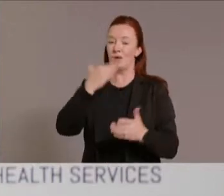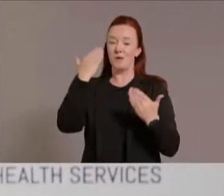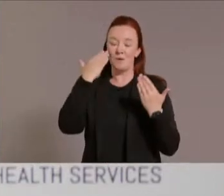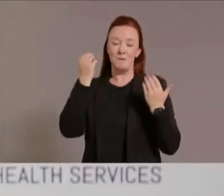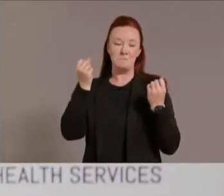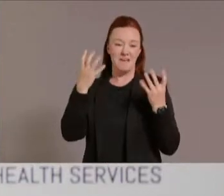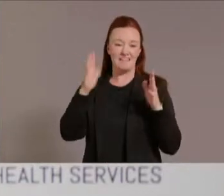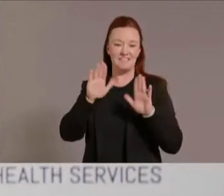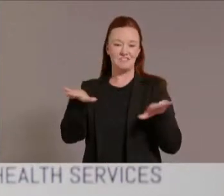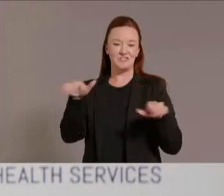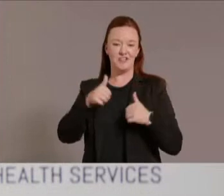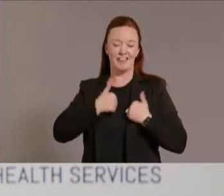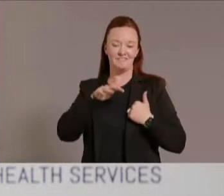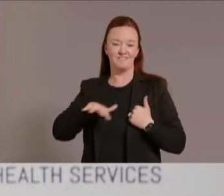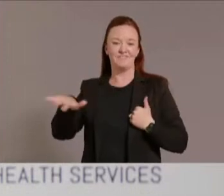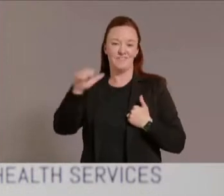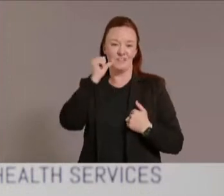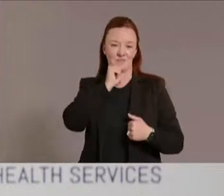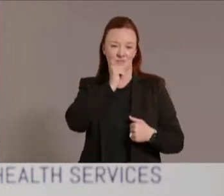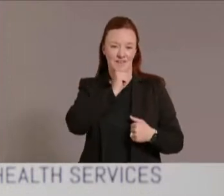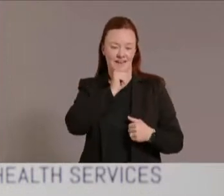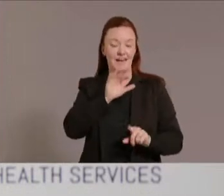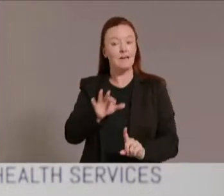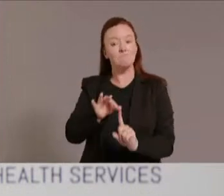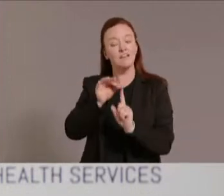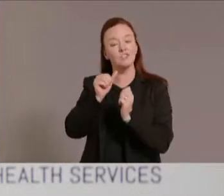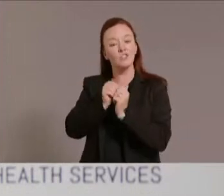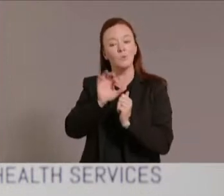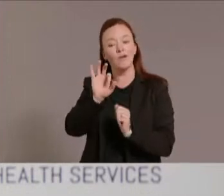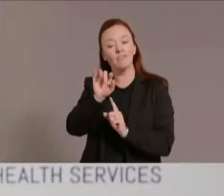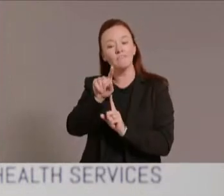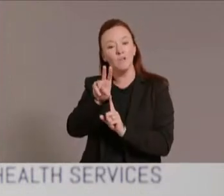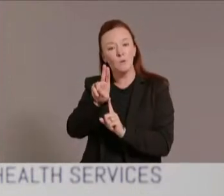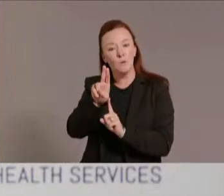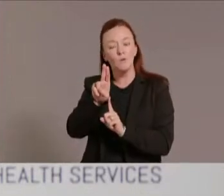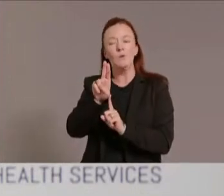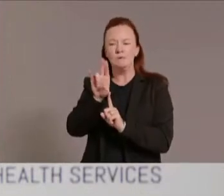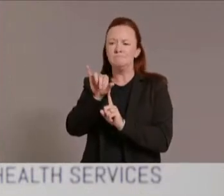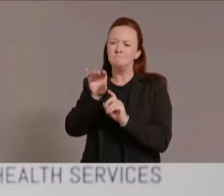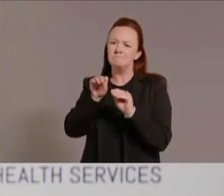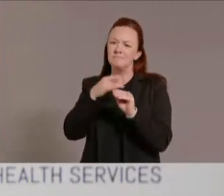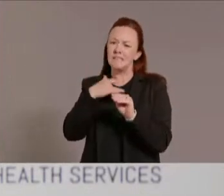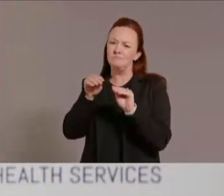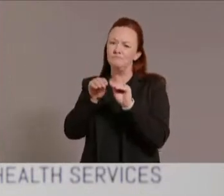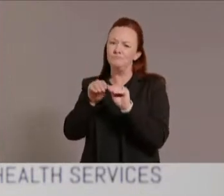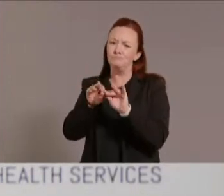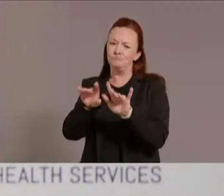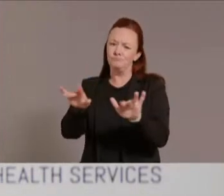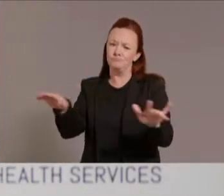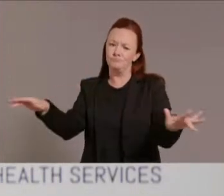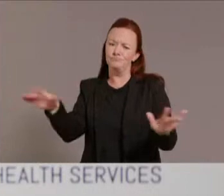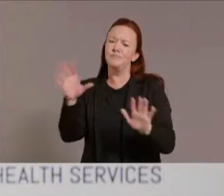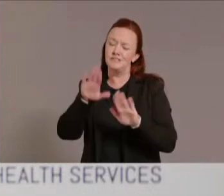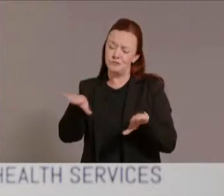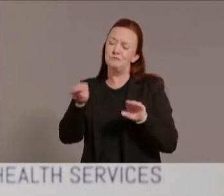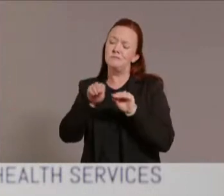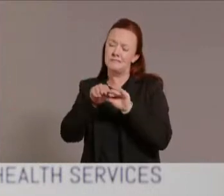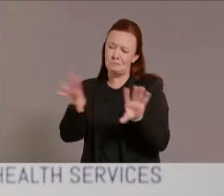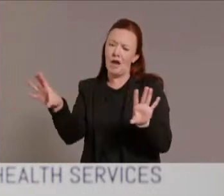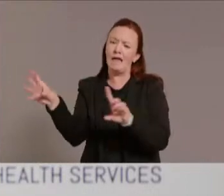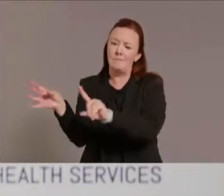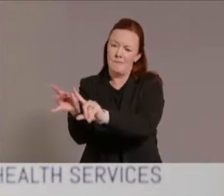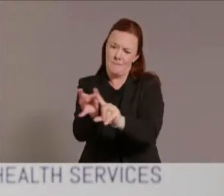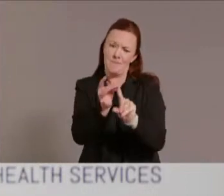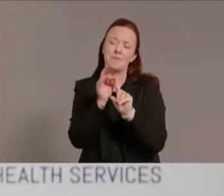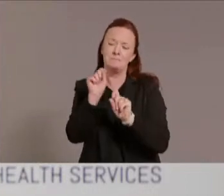and especially with things like influenza and those, they tend to spread disease. But what we're